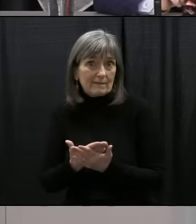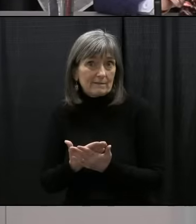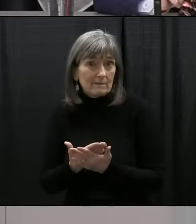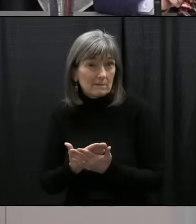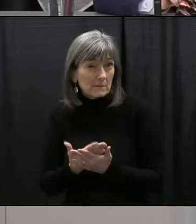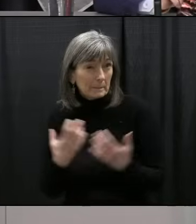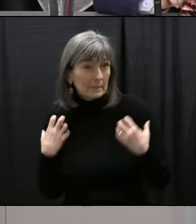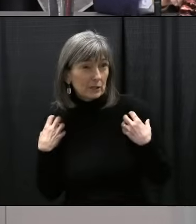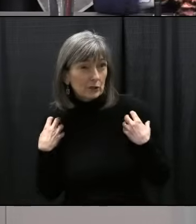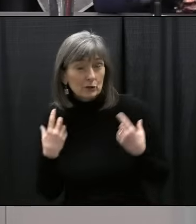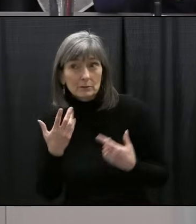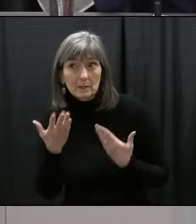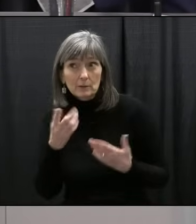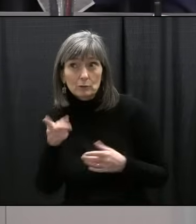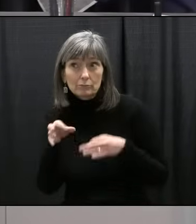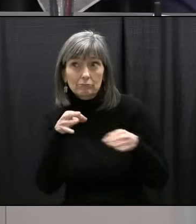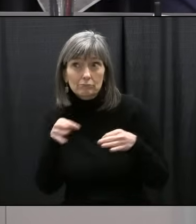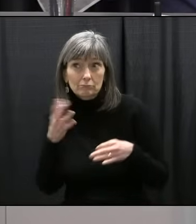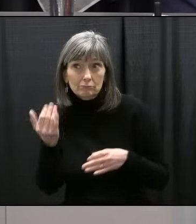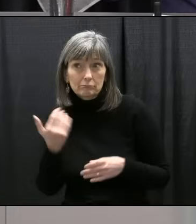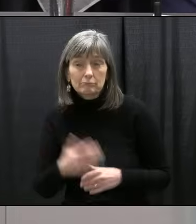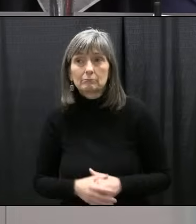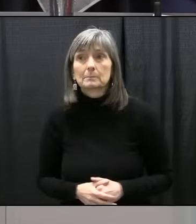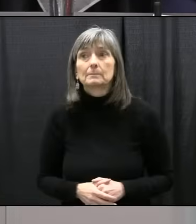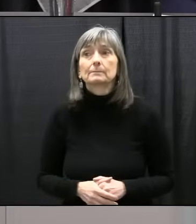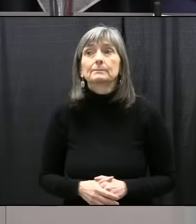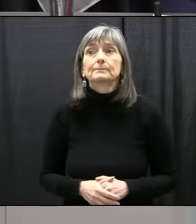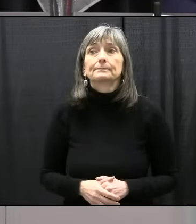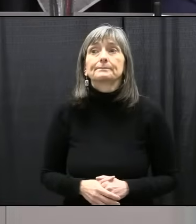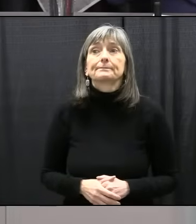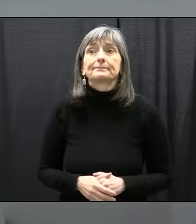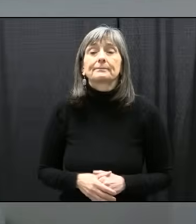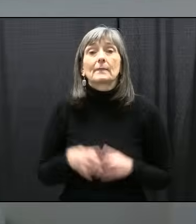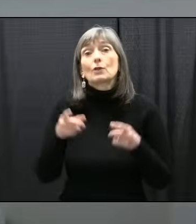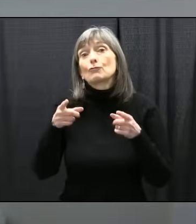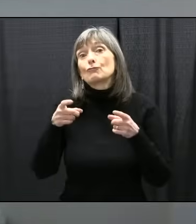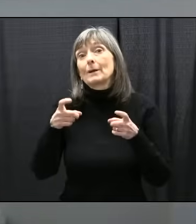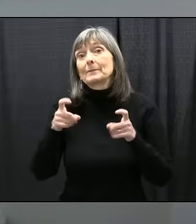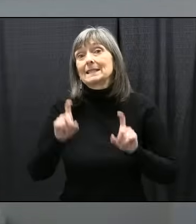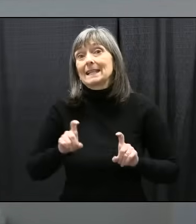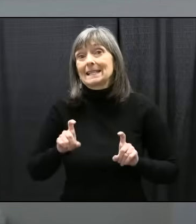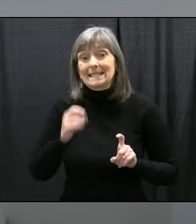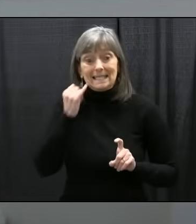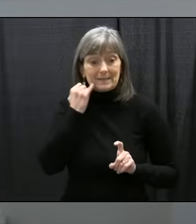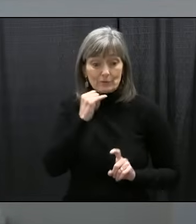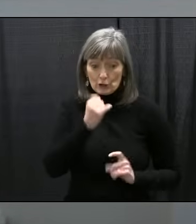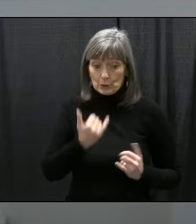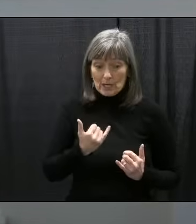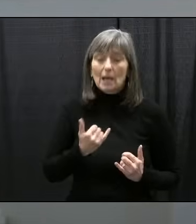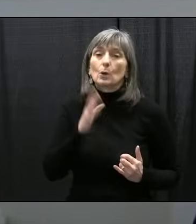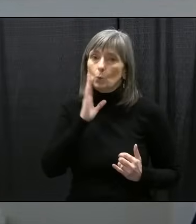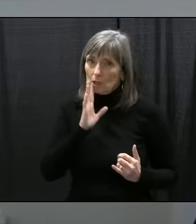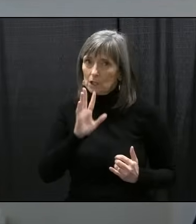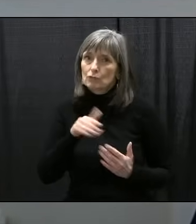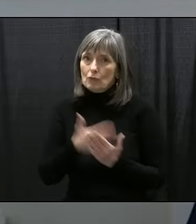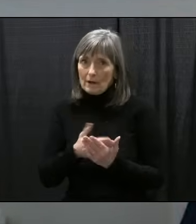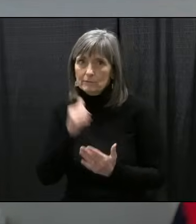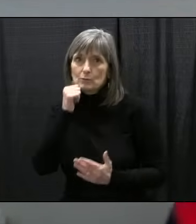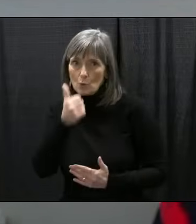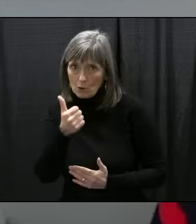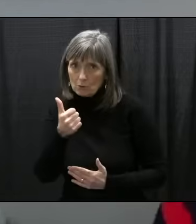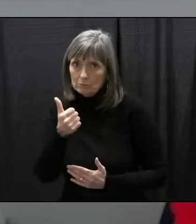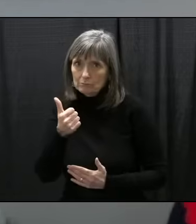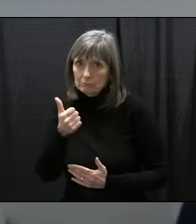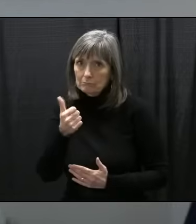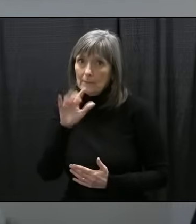you have more details that you'd like to share? Well, the rapid test, if not here today, will be here tomorrow. That's the information we